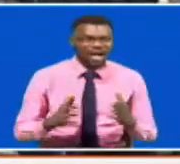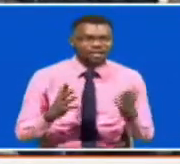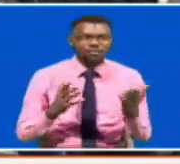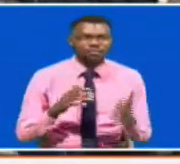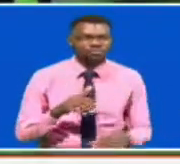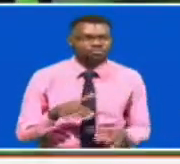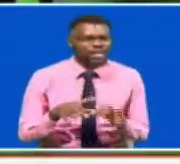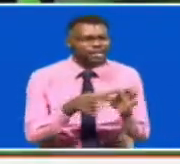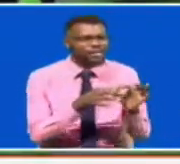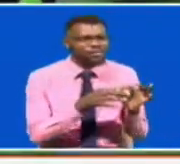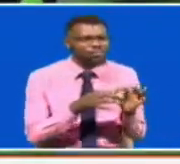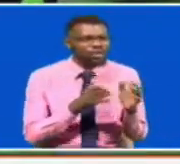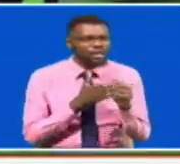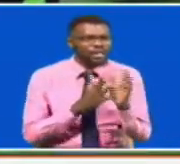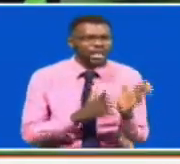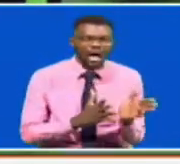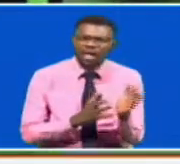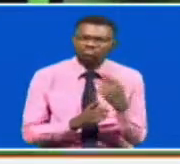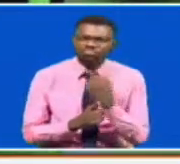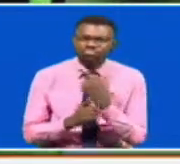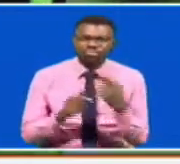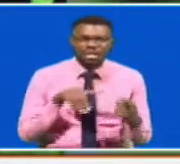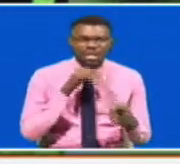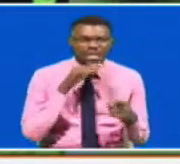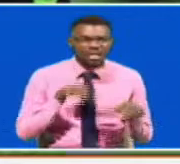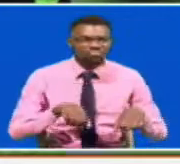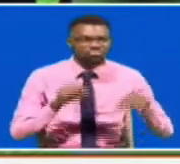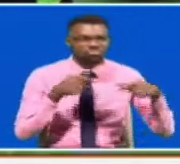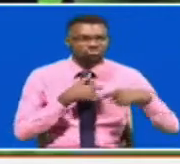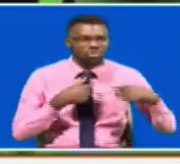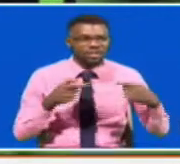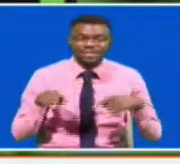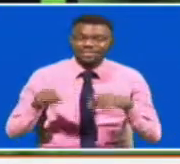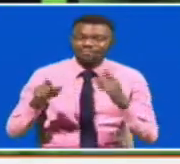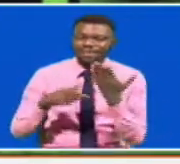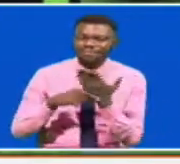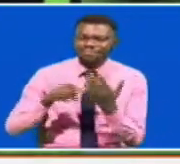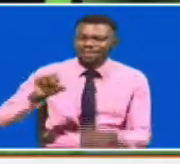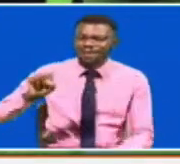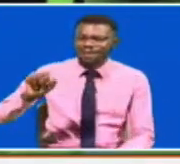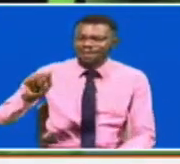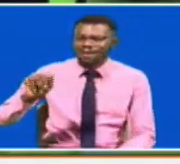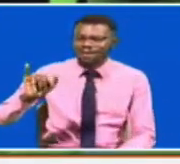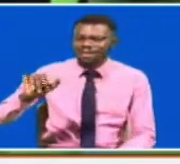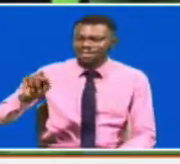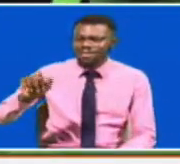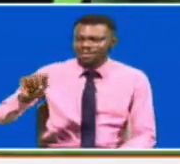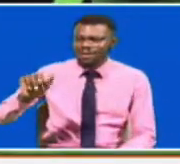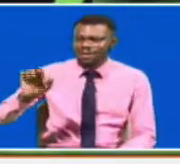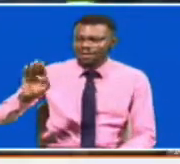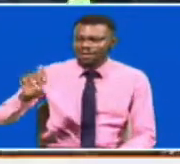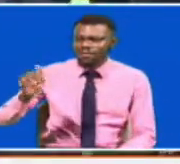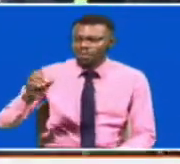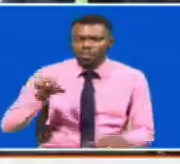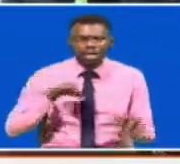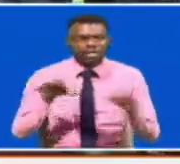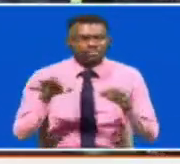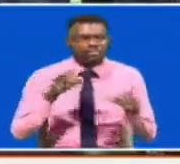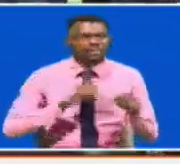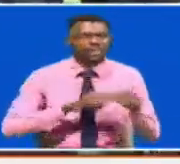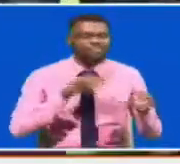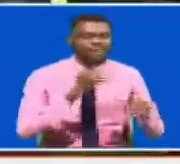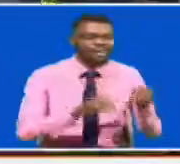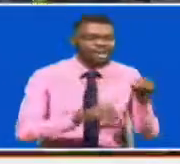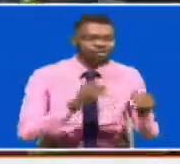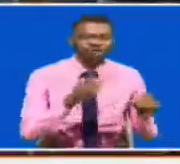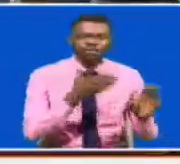chief agent, Saitabao Kanchori, has now come out to spill the beans on what transpired before, during, and